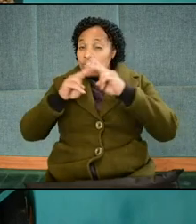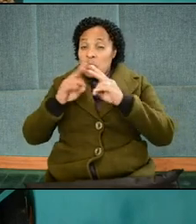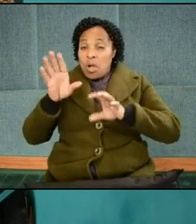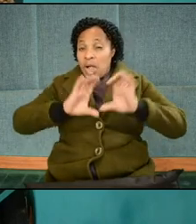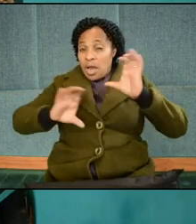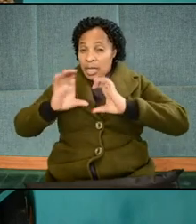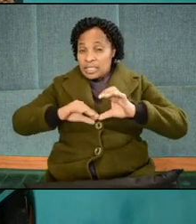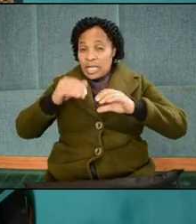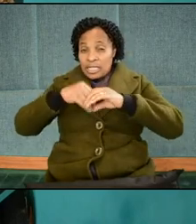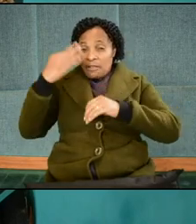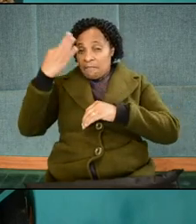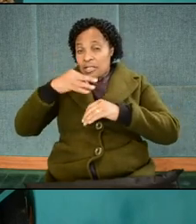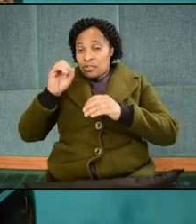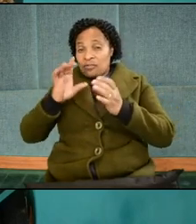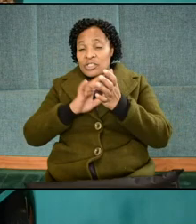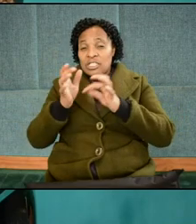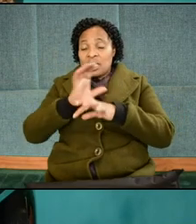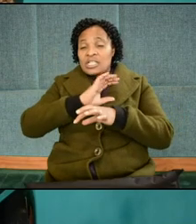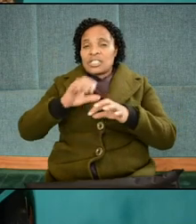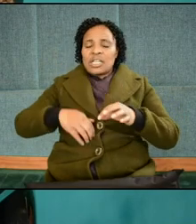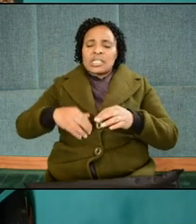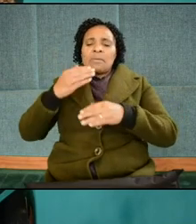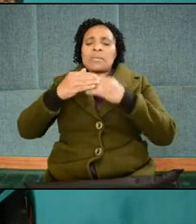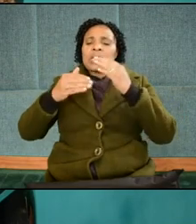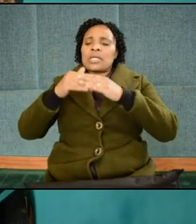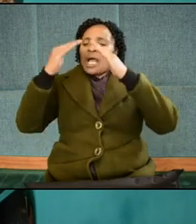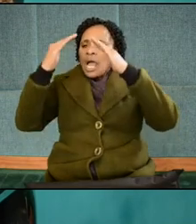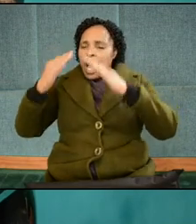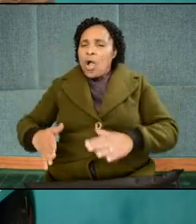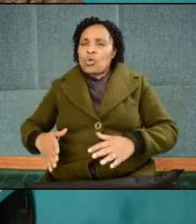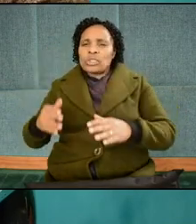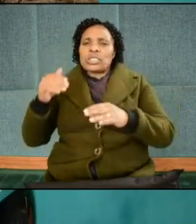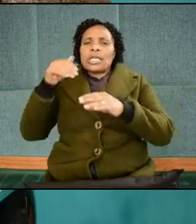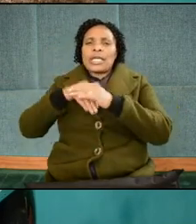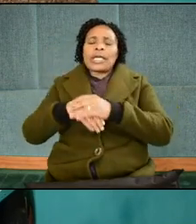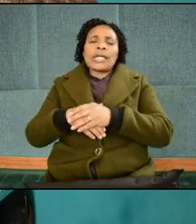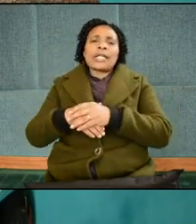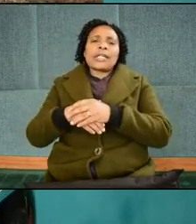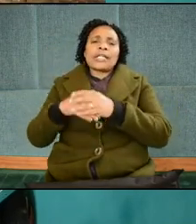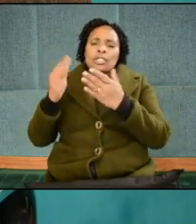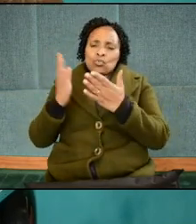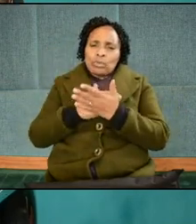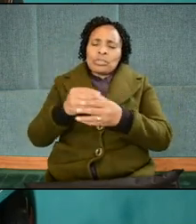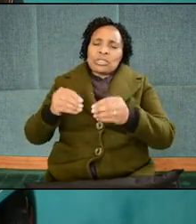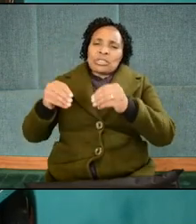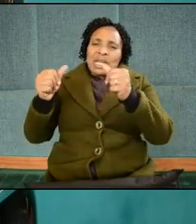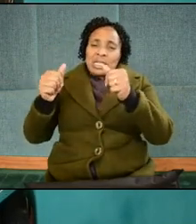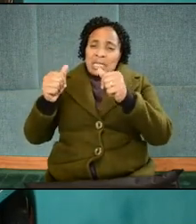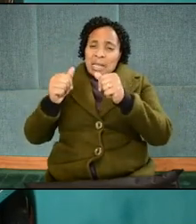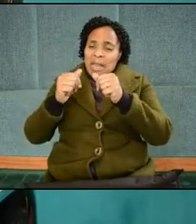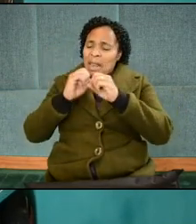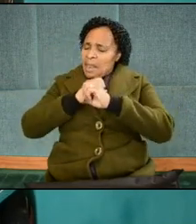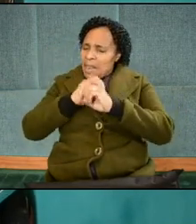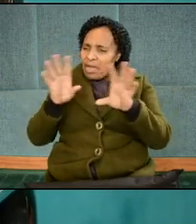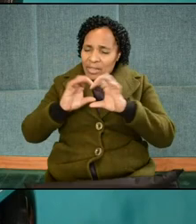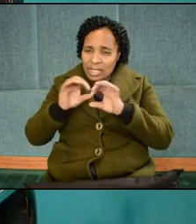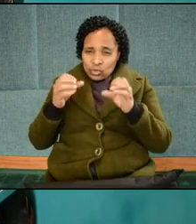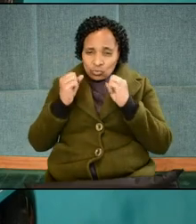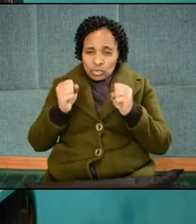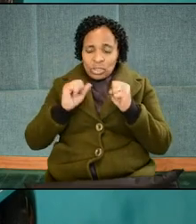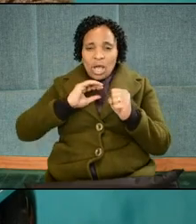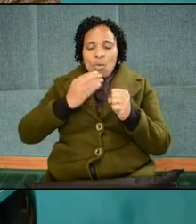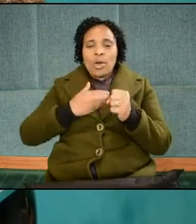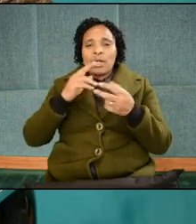Christ, he's building his house upon the shifting sand. Nothing can strengthen our relationship with